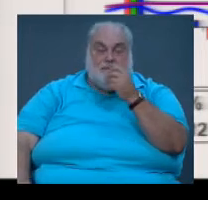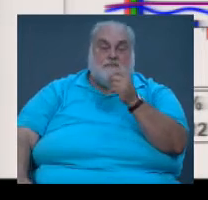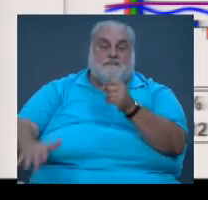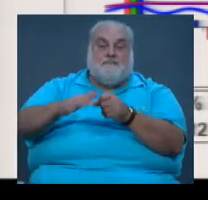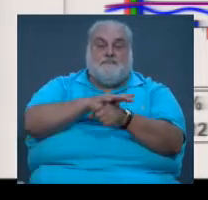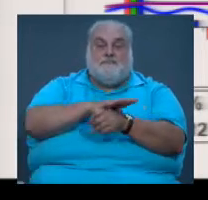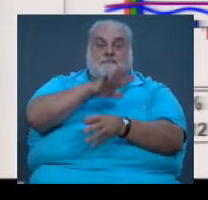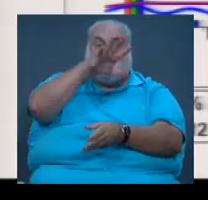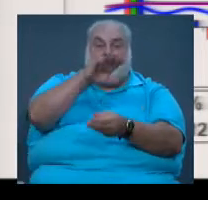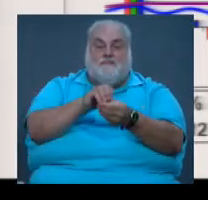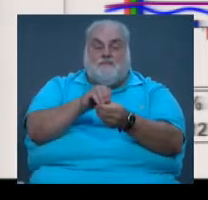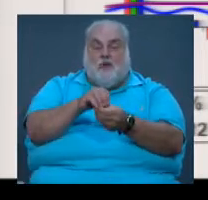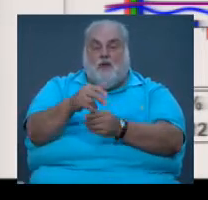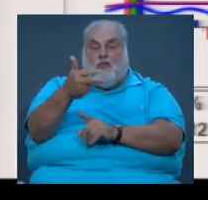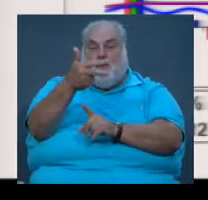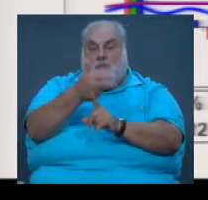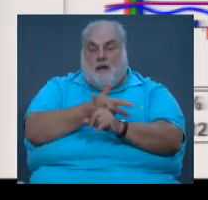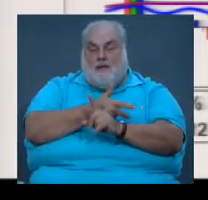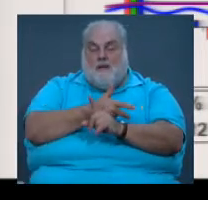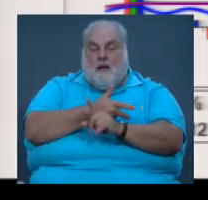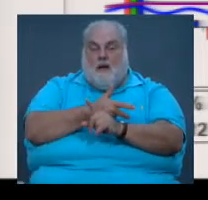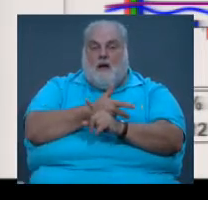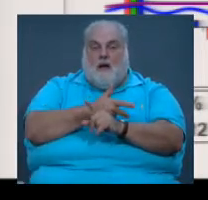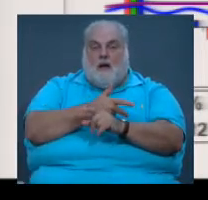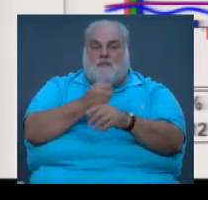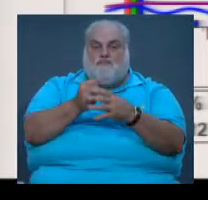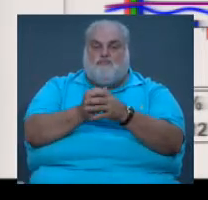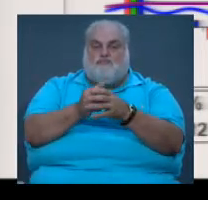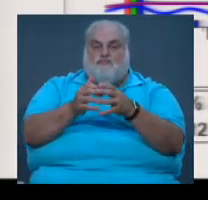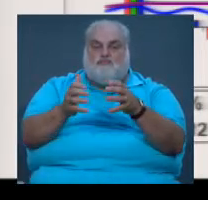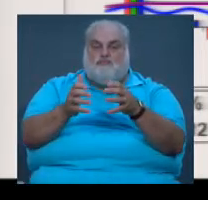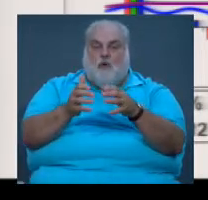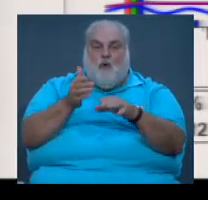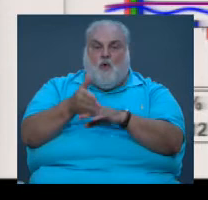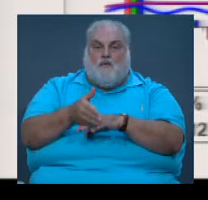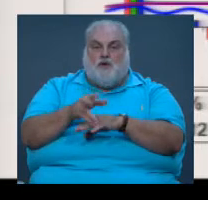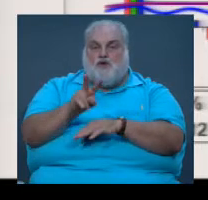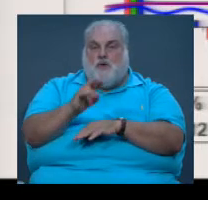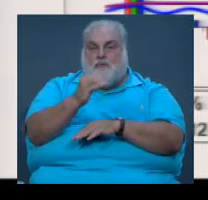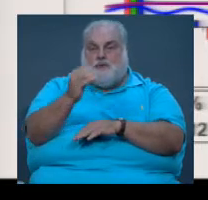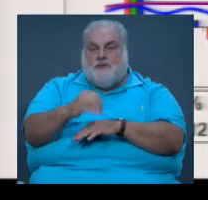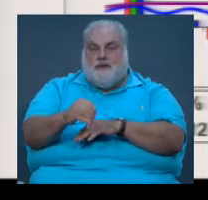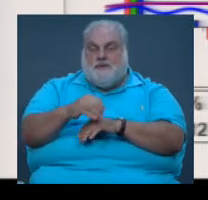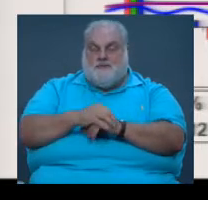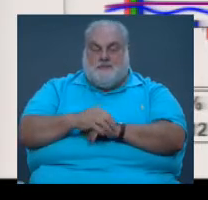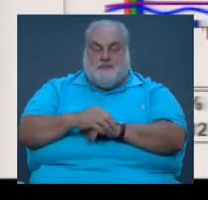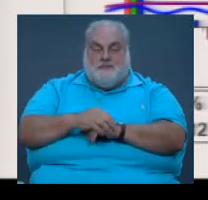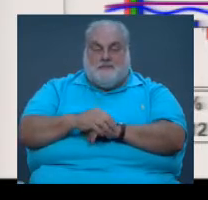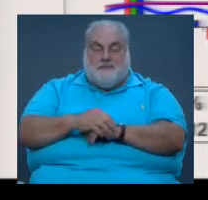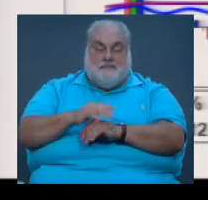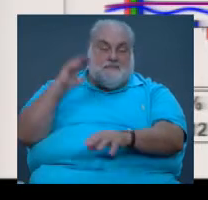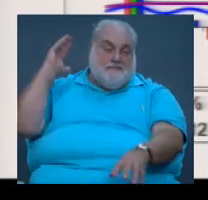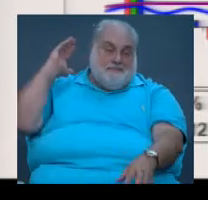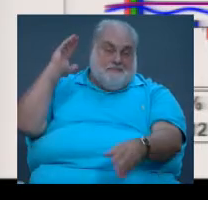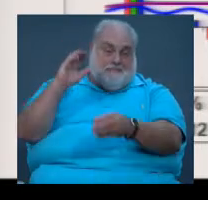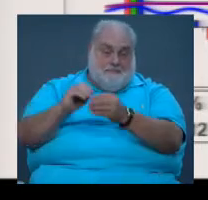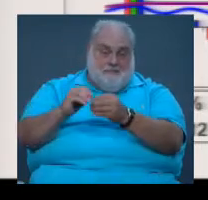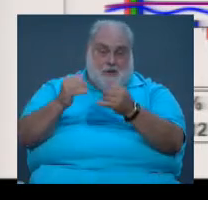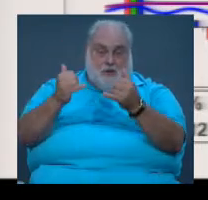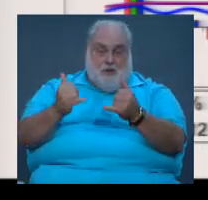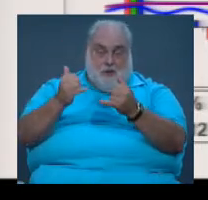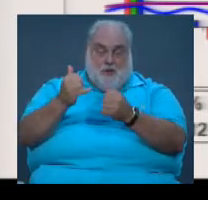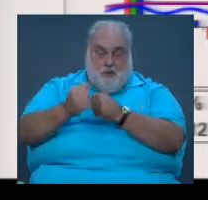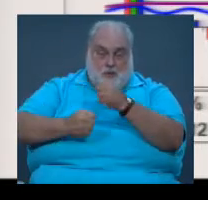did have positive growth, and it exceeded 2% in all of those months. Year to date, the city sales tax